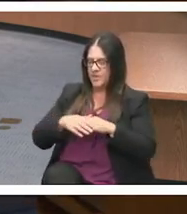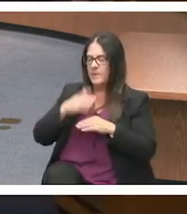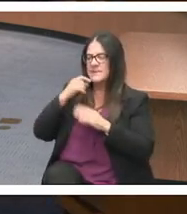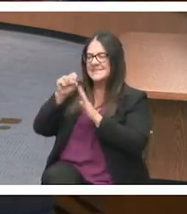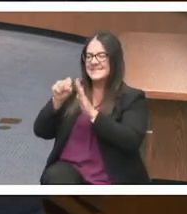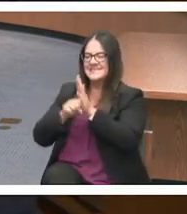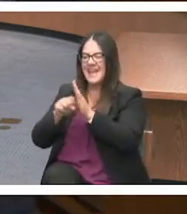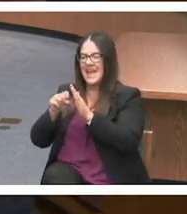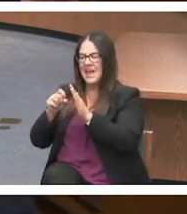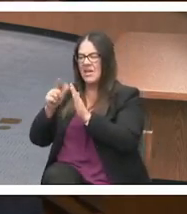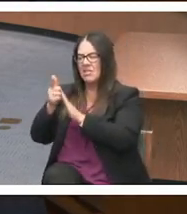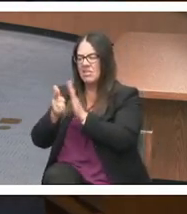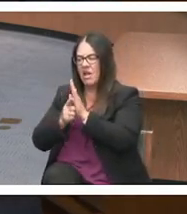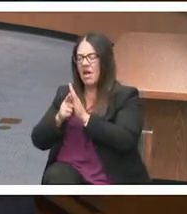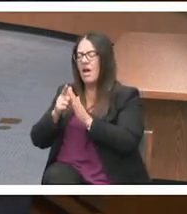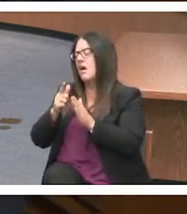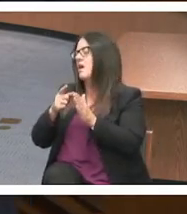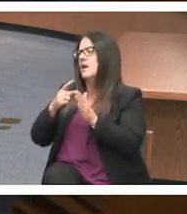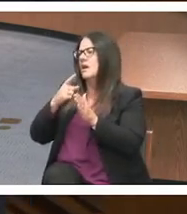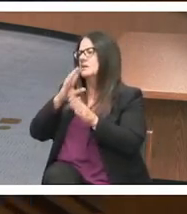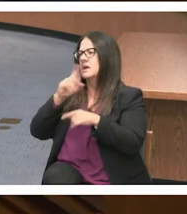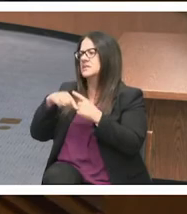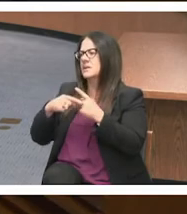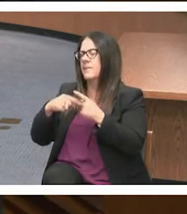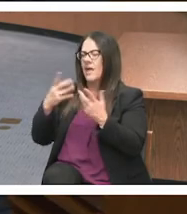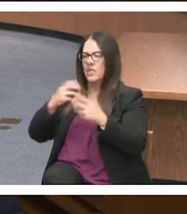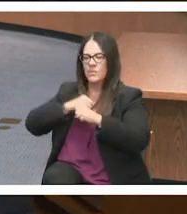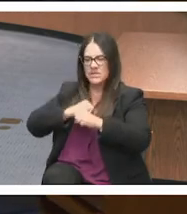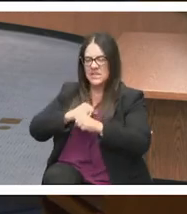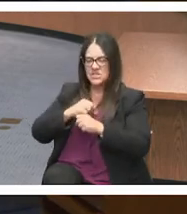requires the protection of the health of these waterways.